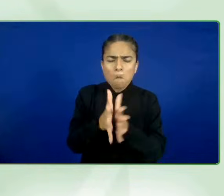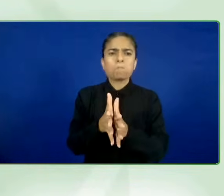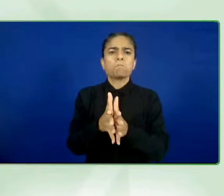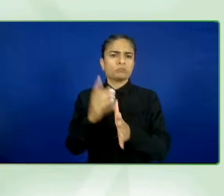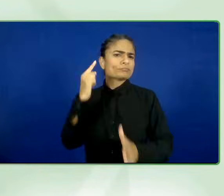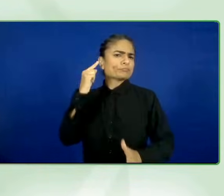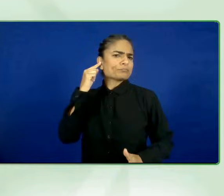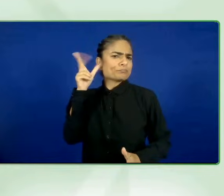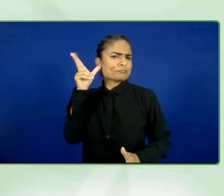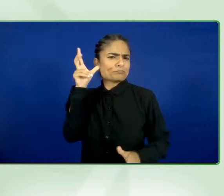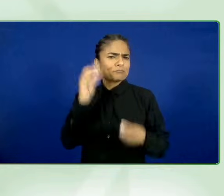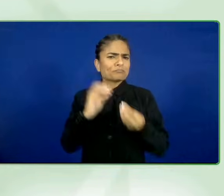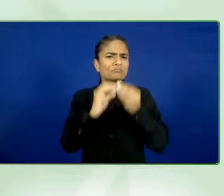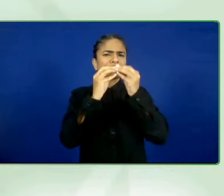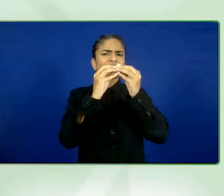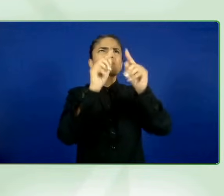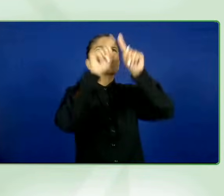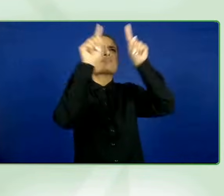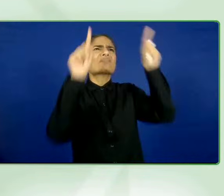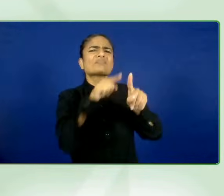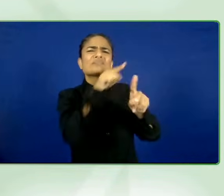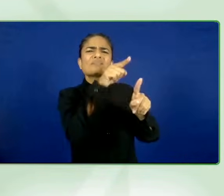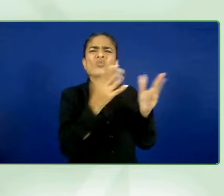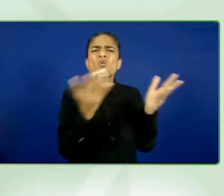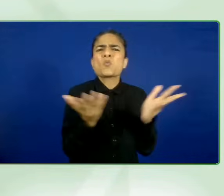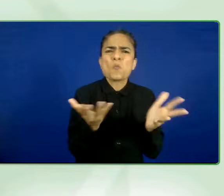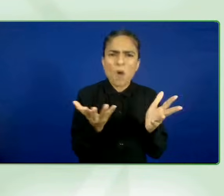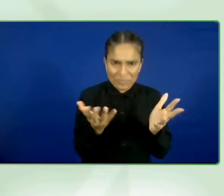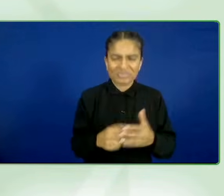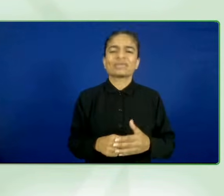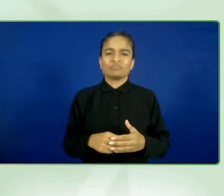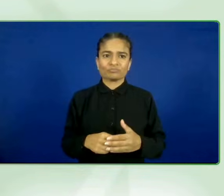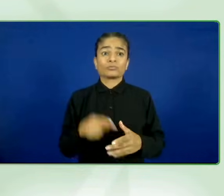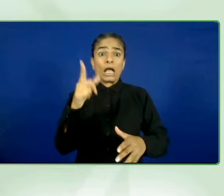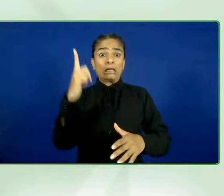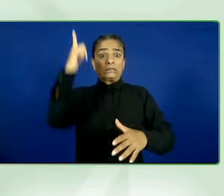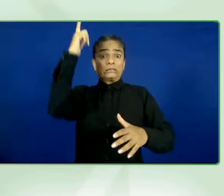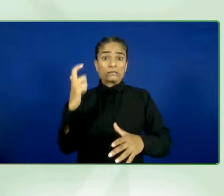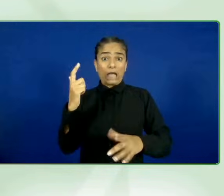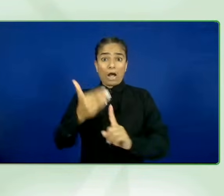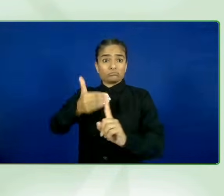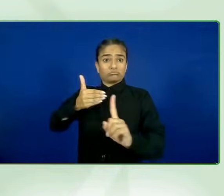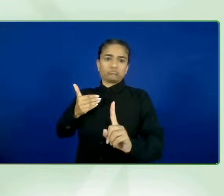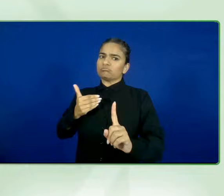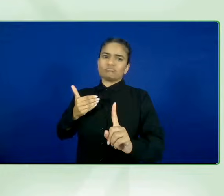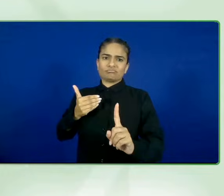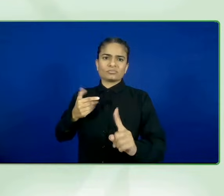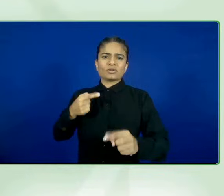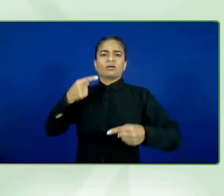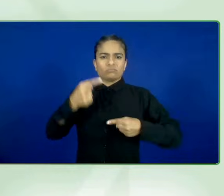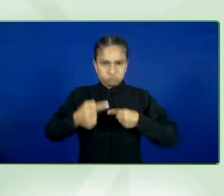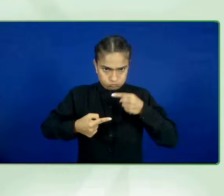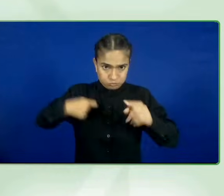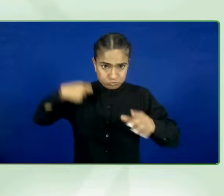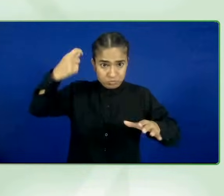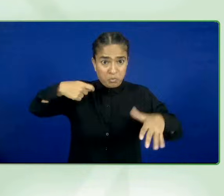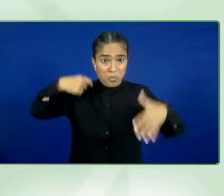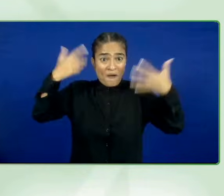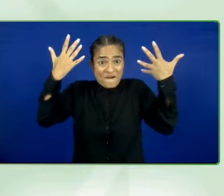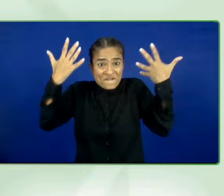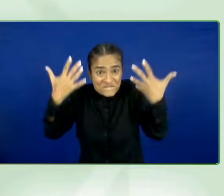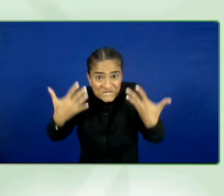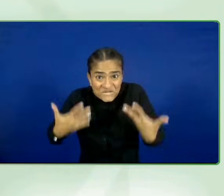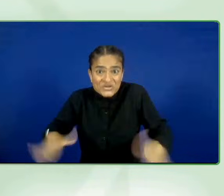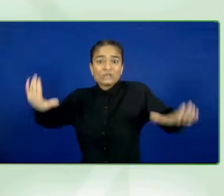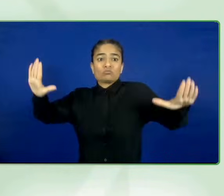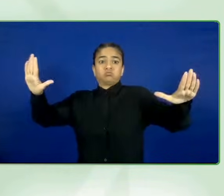the production process, rather than when the film is already in the theater. Can you share a little bit more about that? Because that's really turning